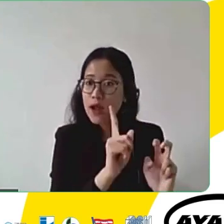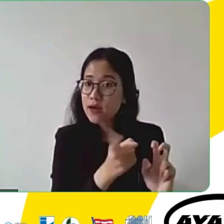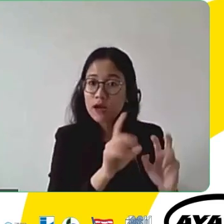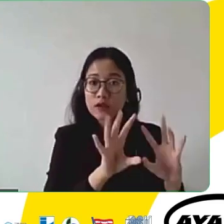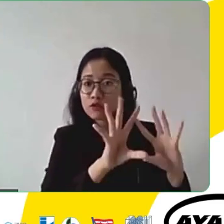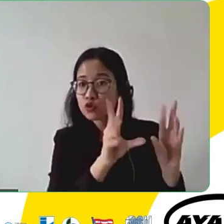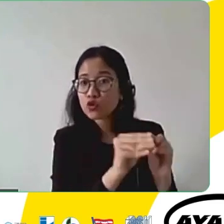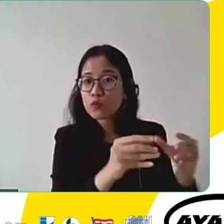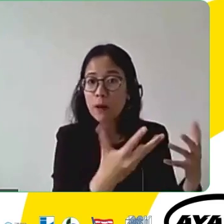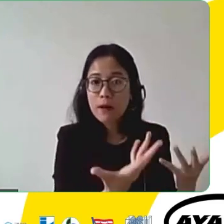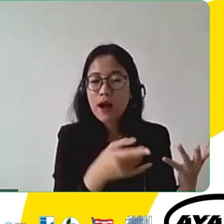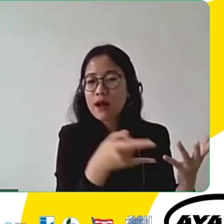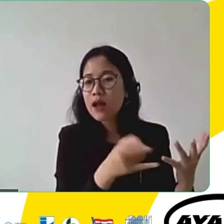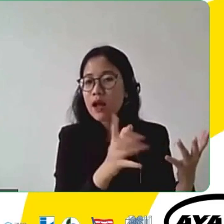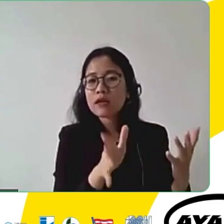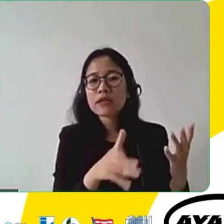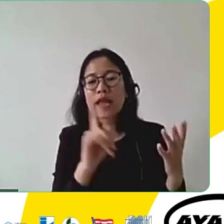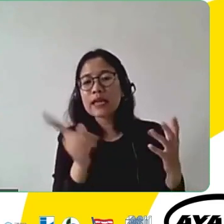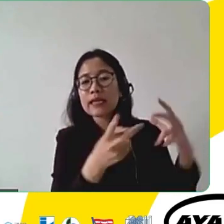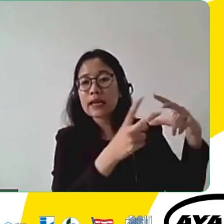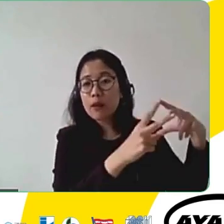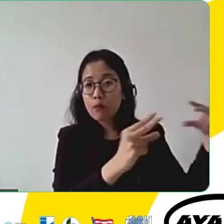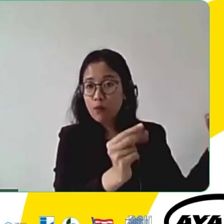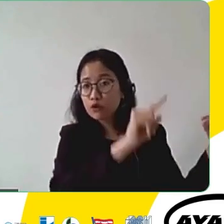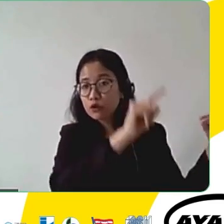assessment for 24 hours with